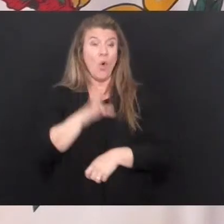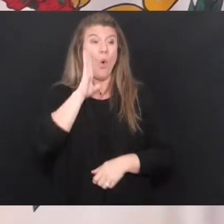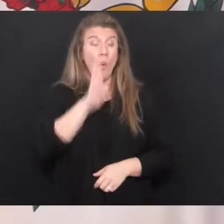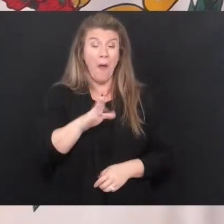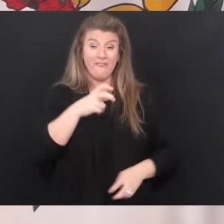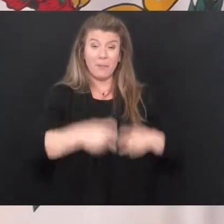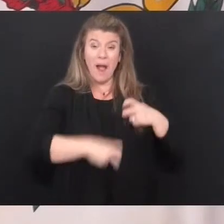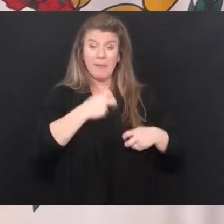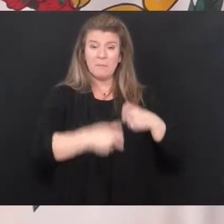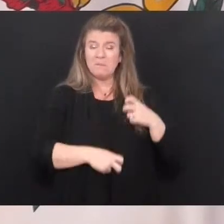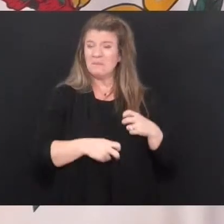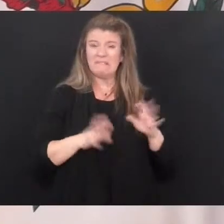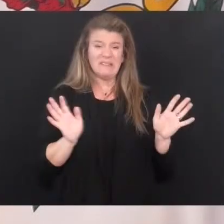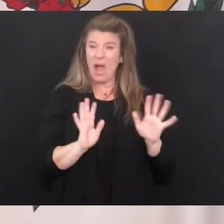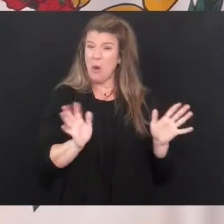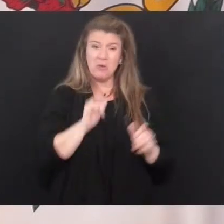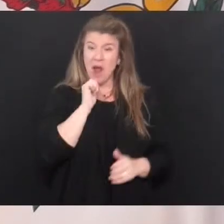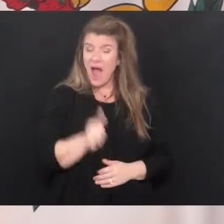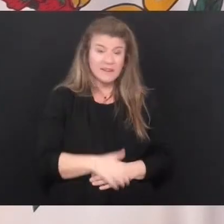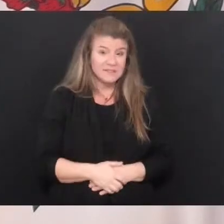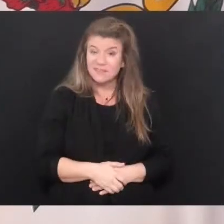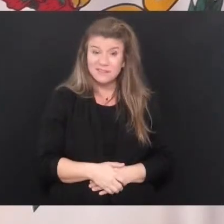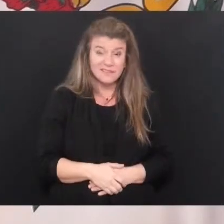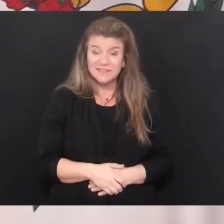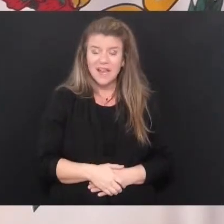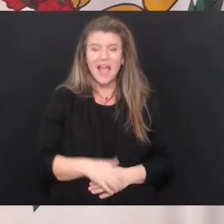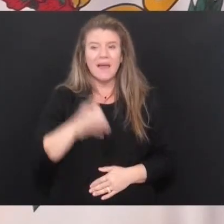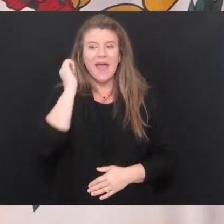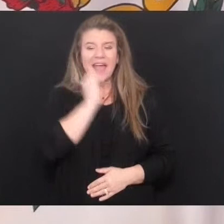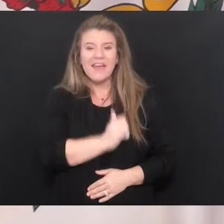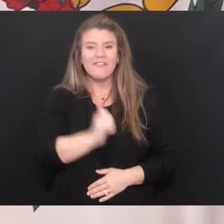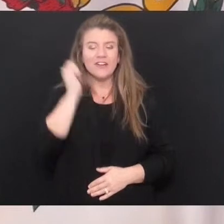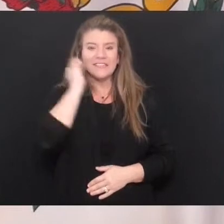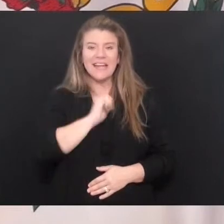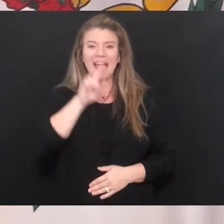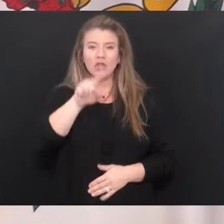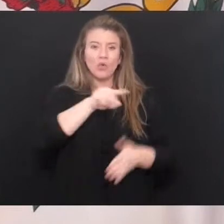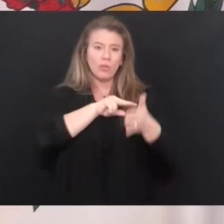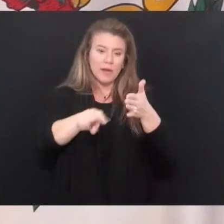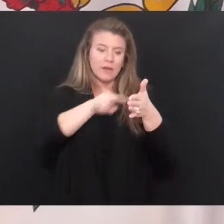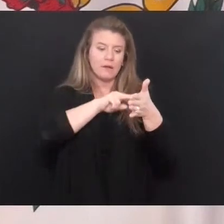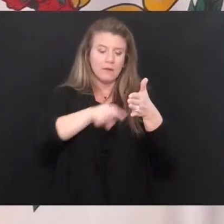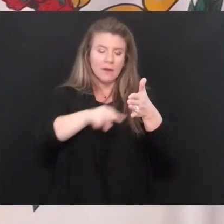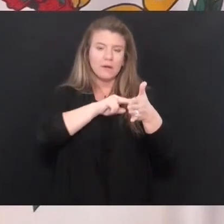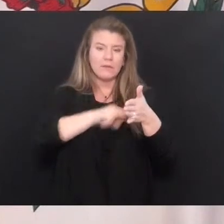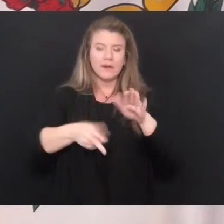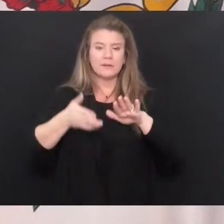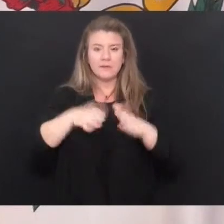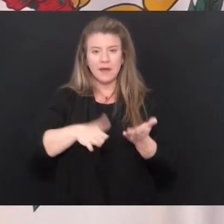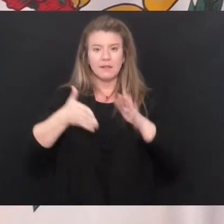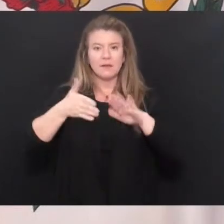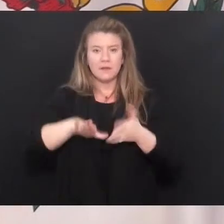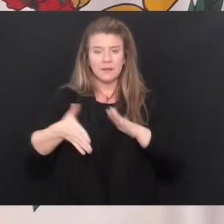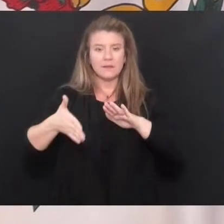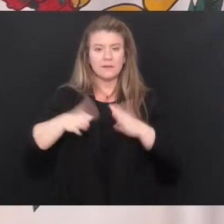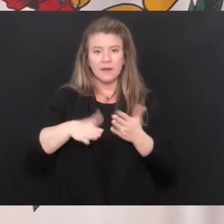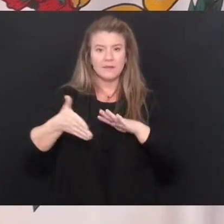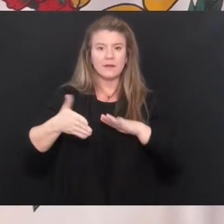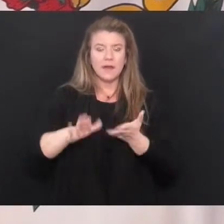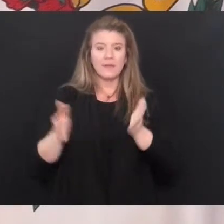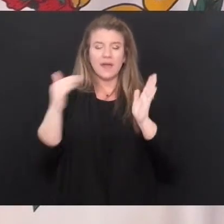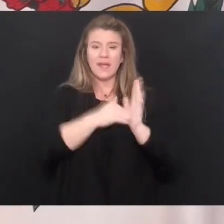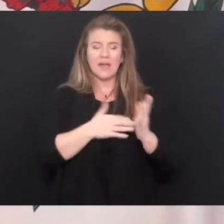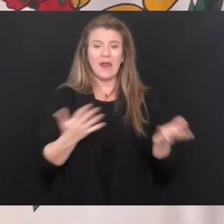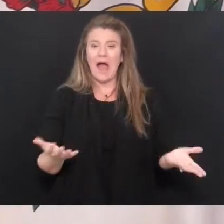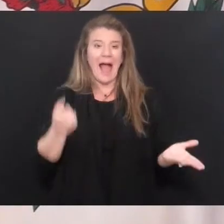nothing. But every day I listen to you read off name after name after name of people that died. I don't